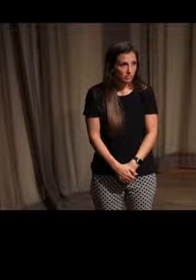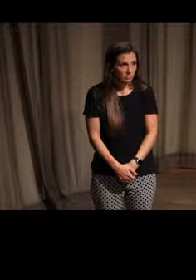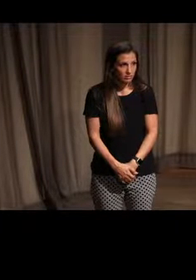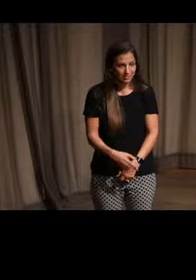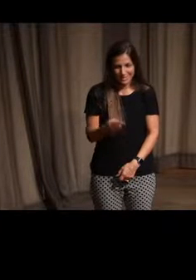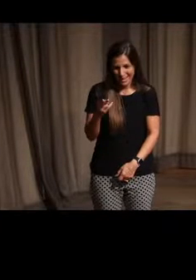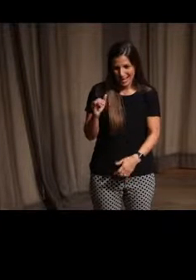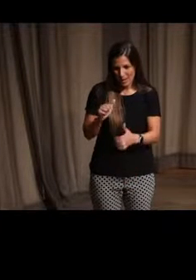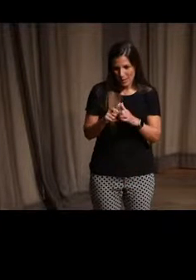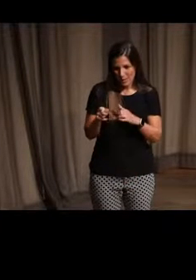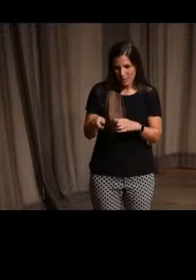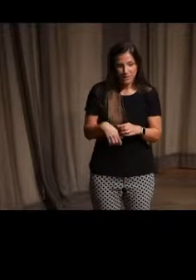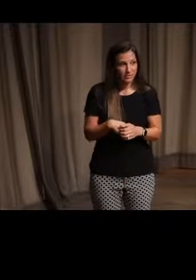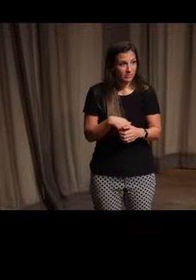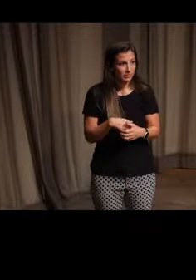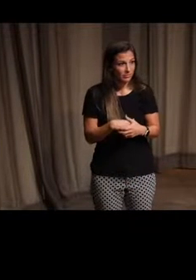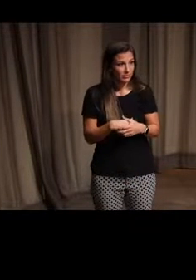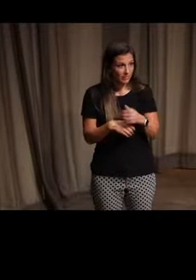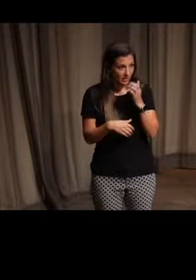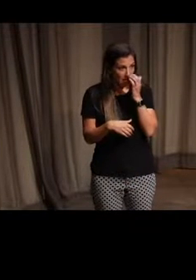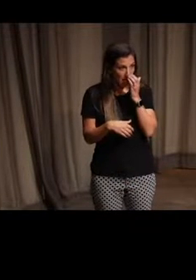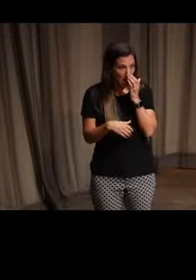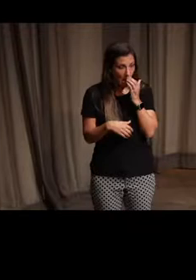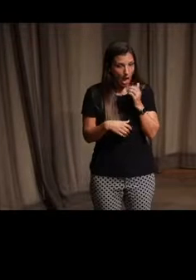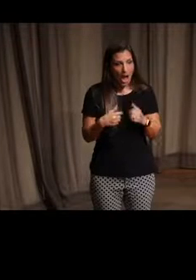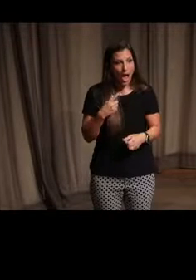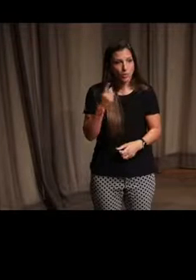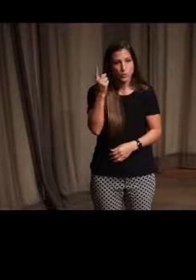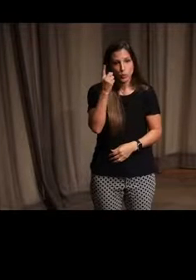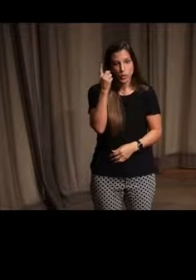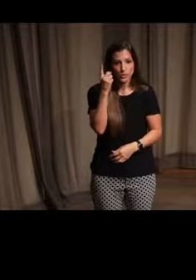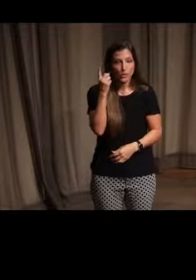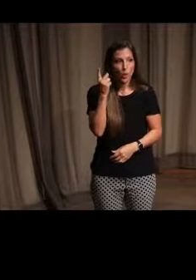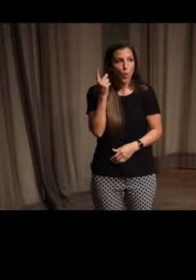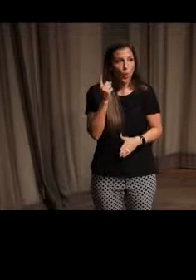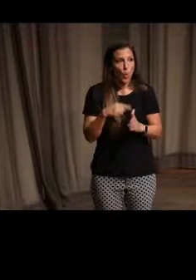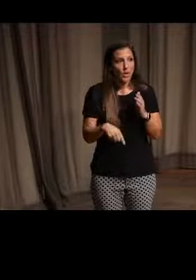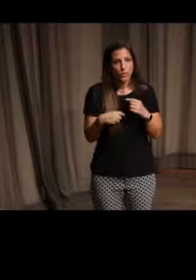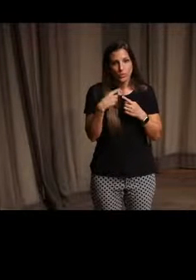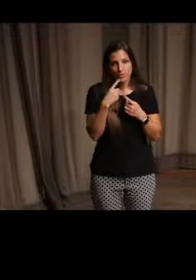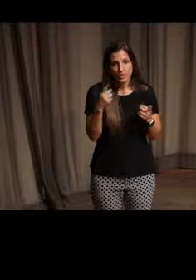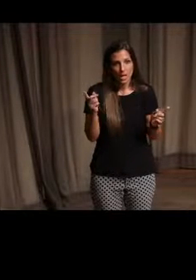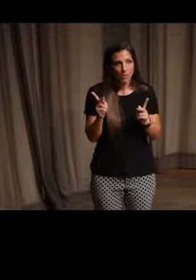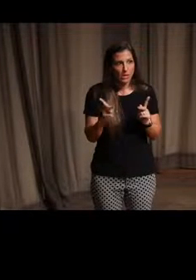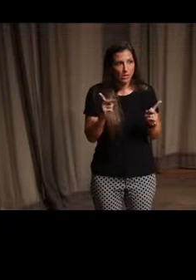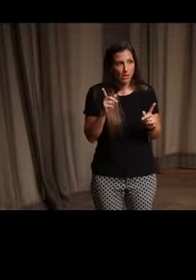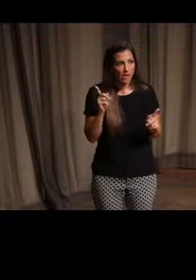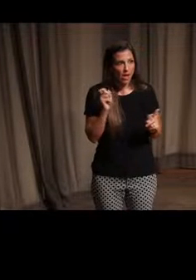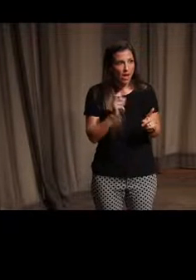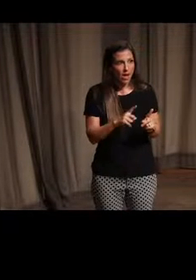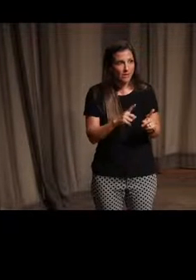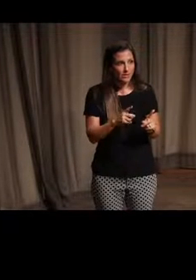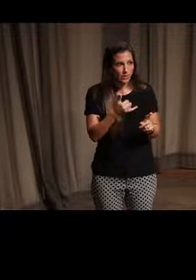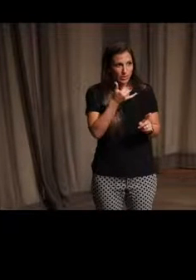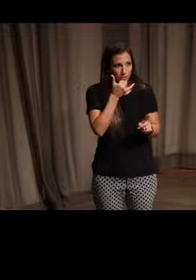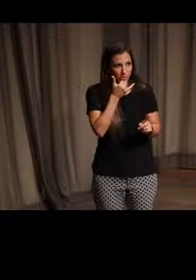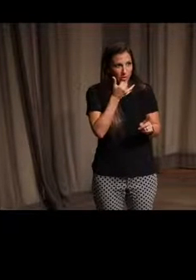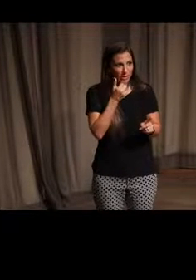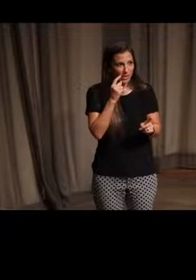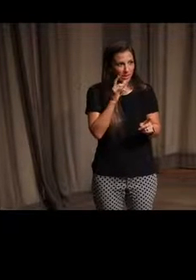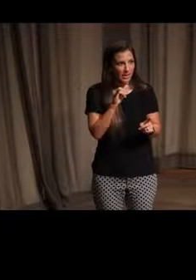Hi, how are you? Hi. I was wondering what you tell people when they ask you what's wrong